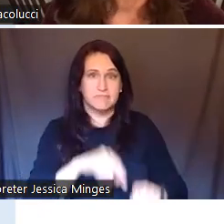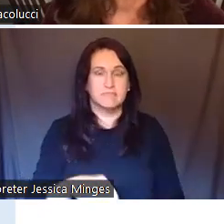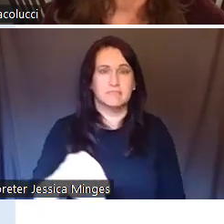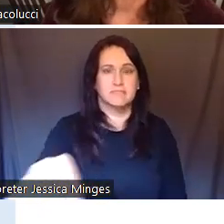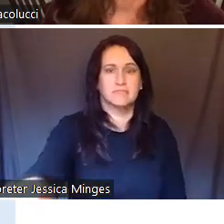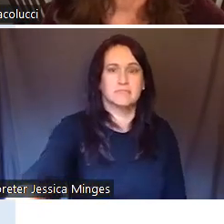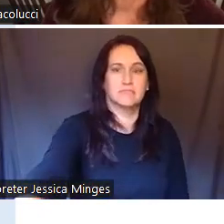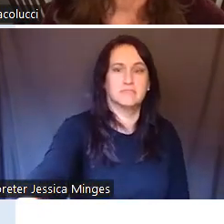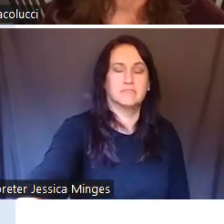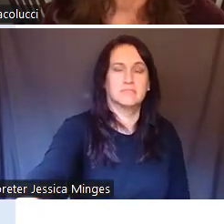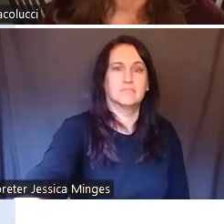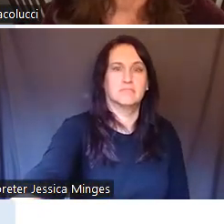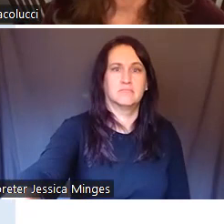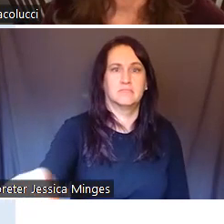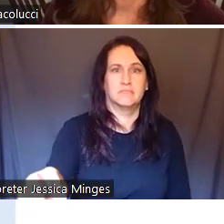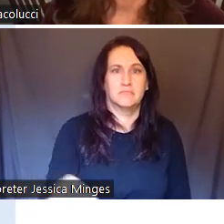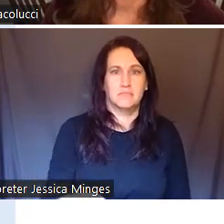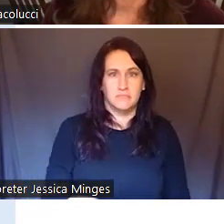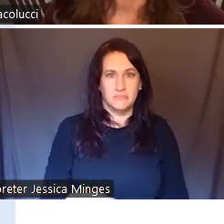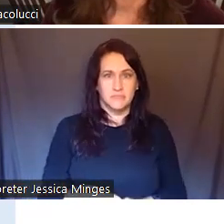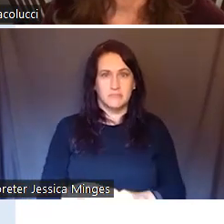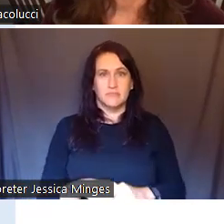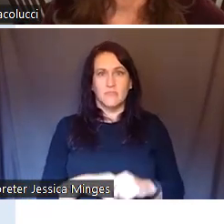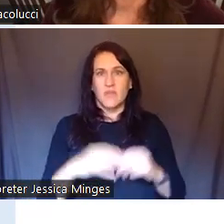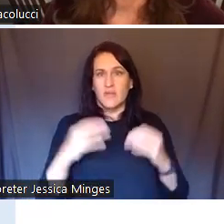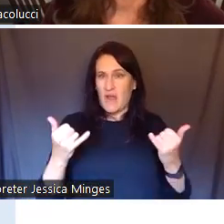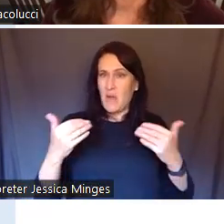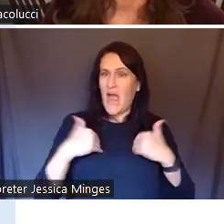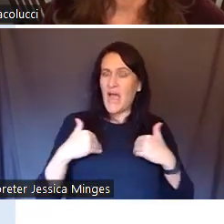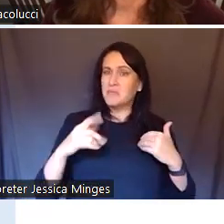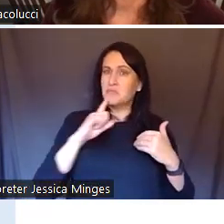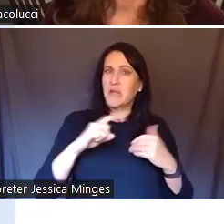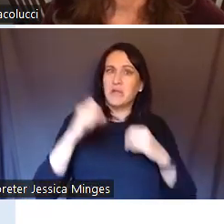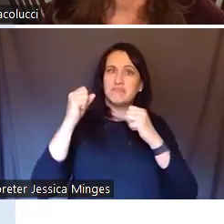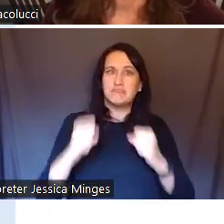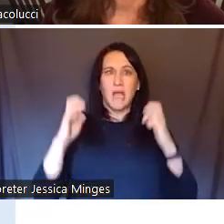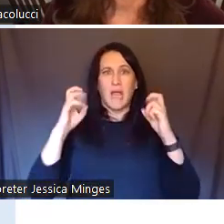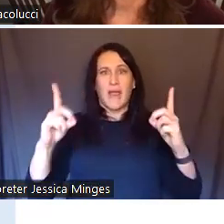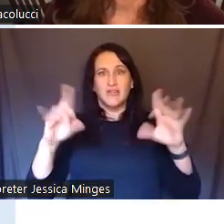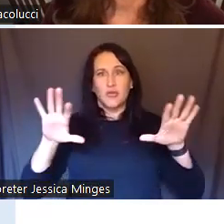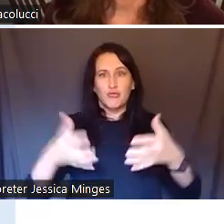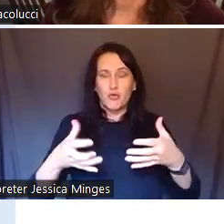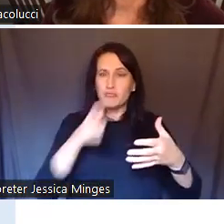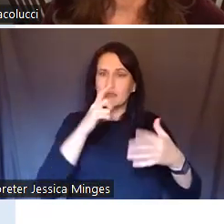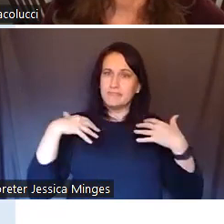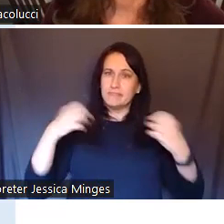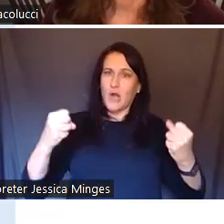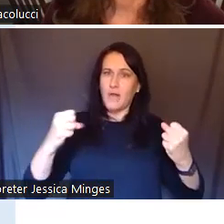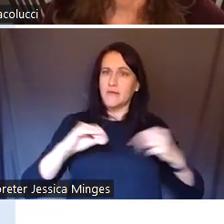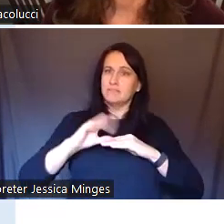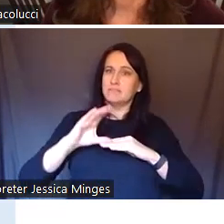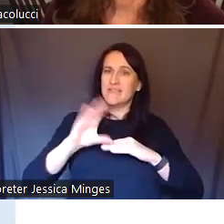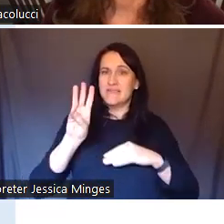So far, we have a very educated crew or very comfortable crew who's very confident, with 62% being